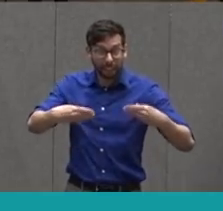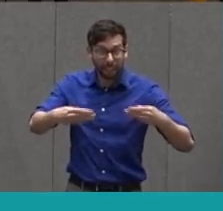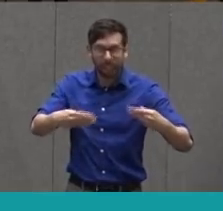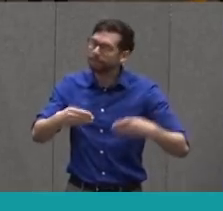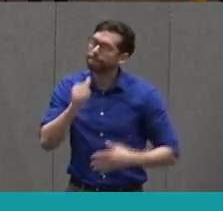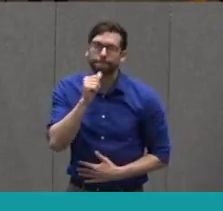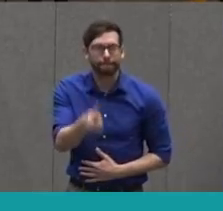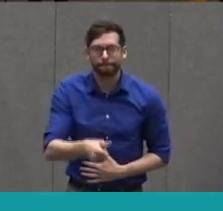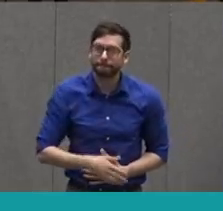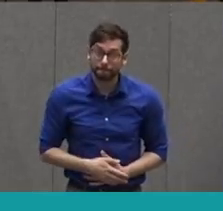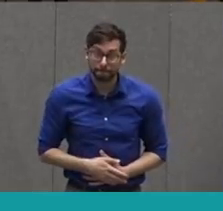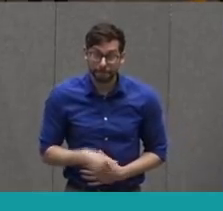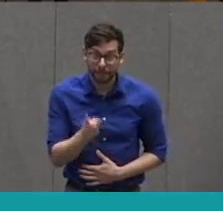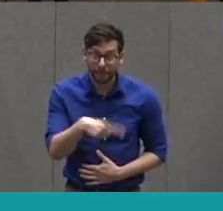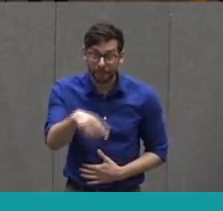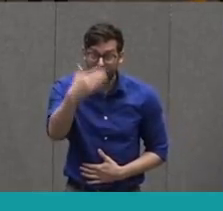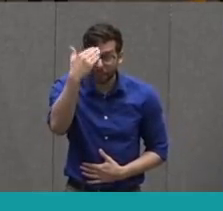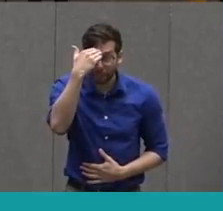Do you know what this is?